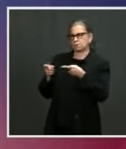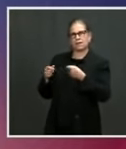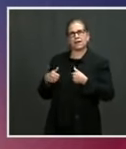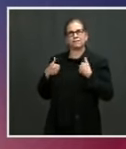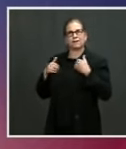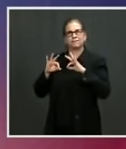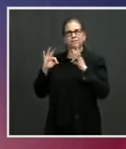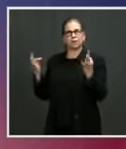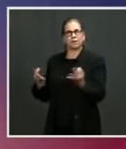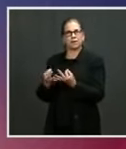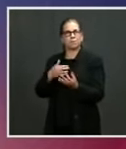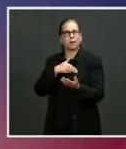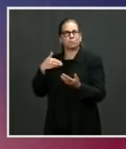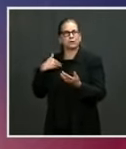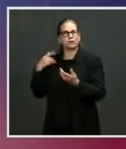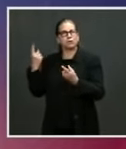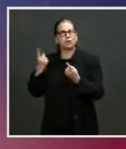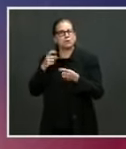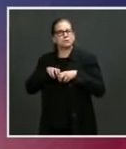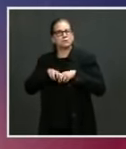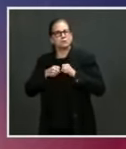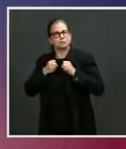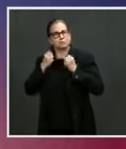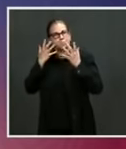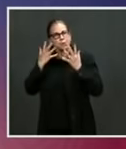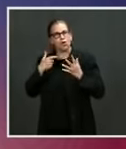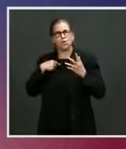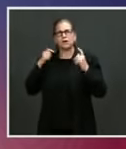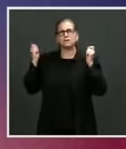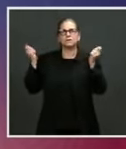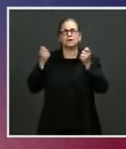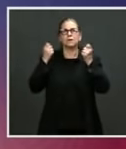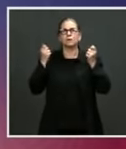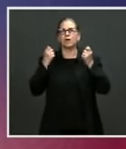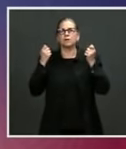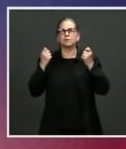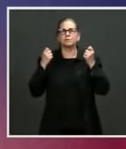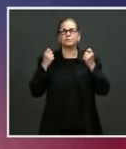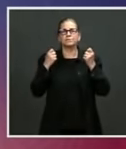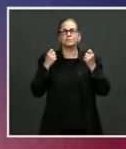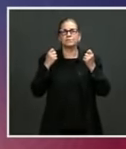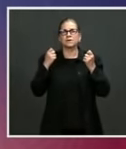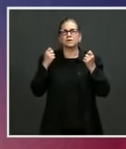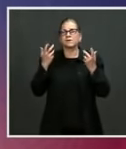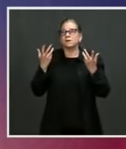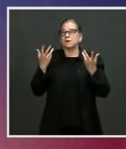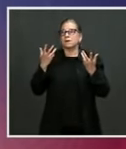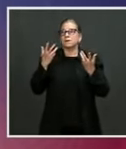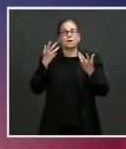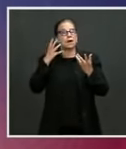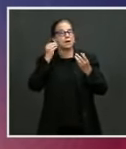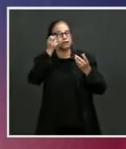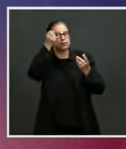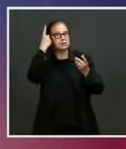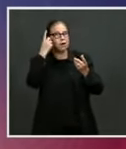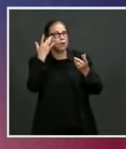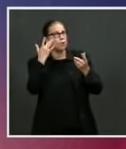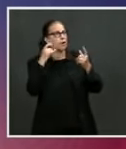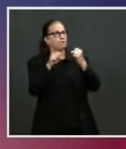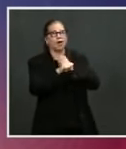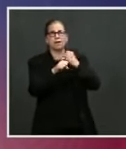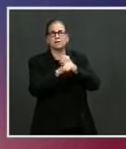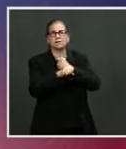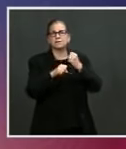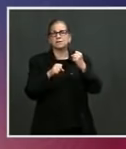and how they lived and why they fought. And remember that they lived for something bigger than themselves. They fought